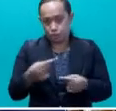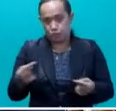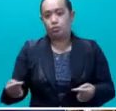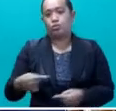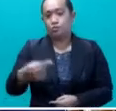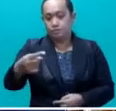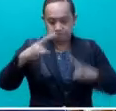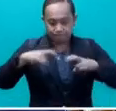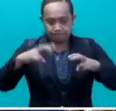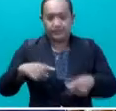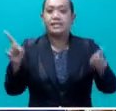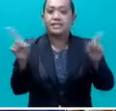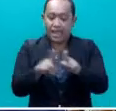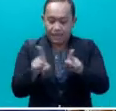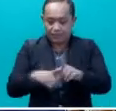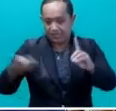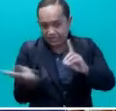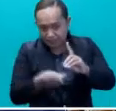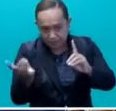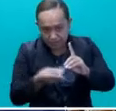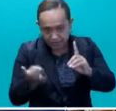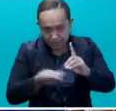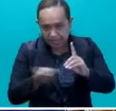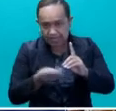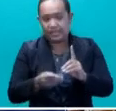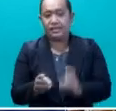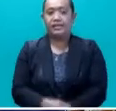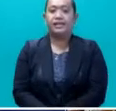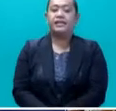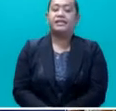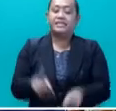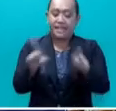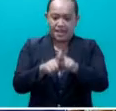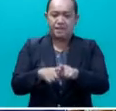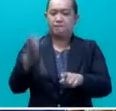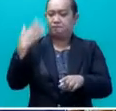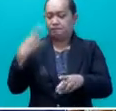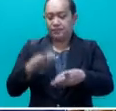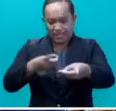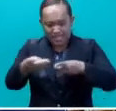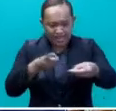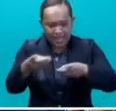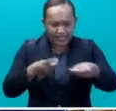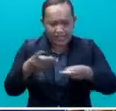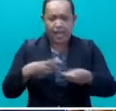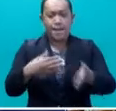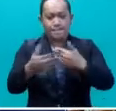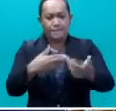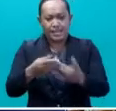with disciplinary processes. Former interim director, manager, payroll, etc., were